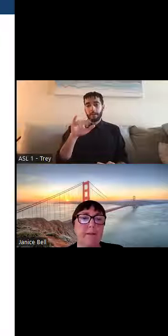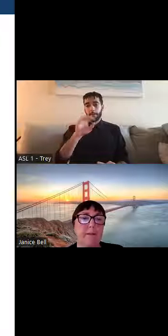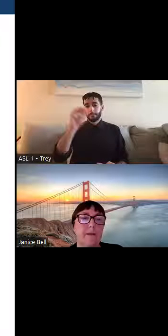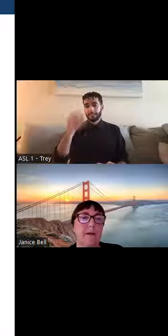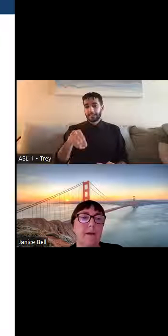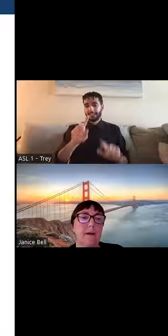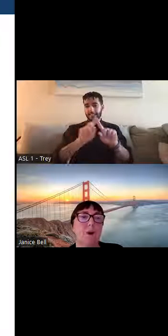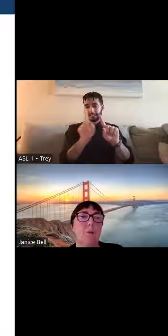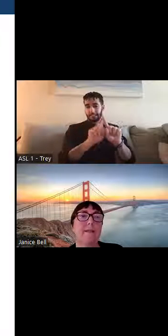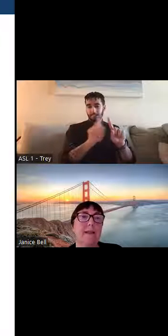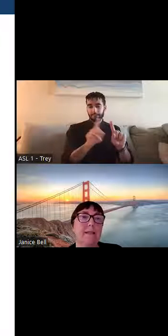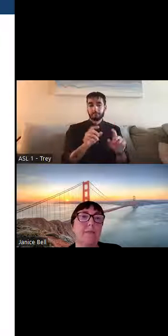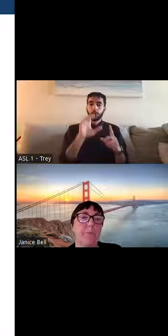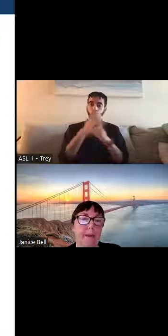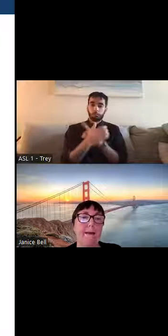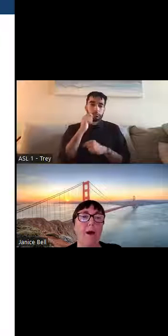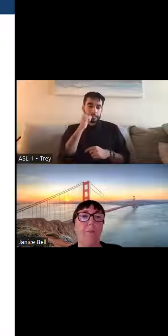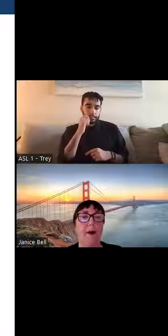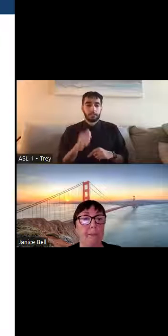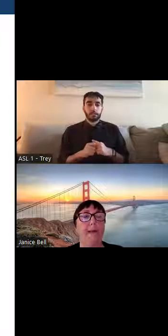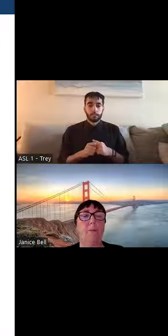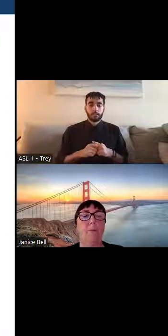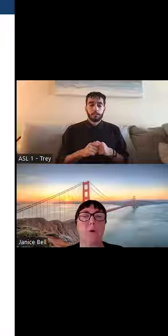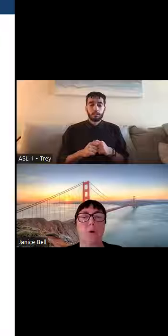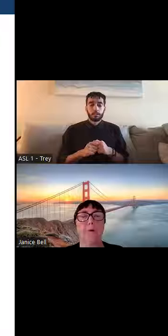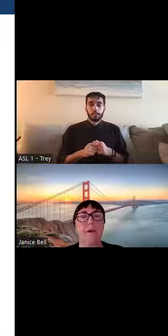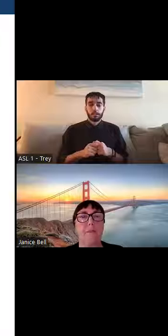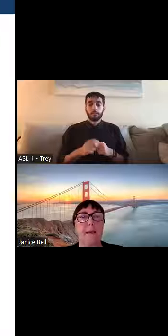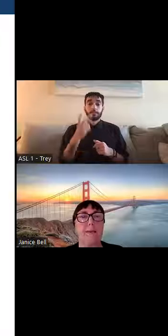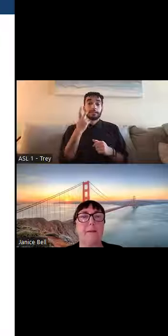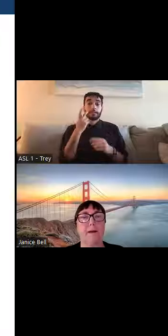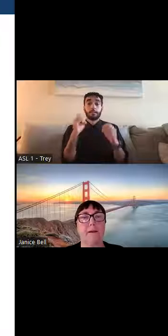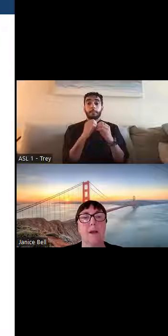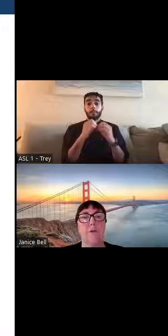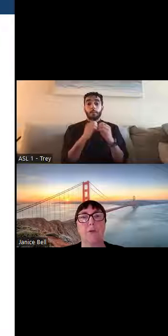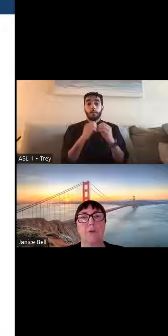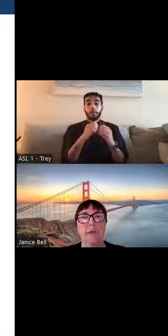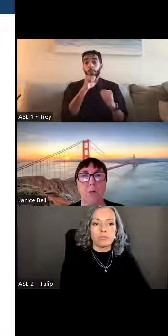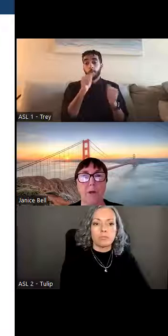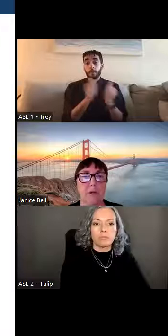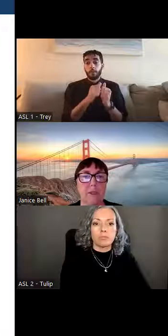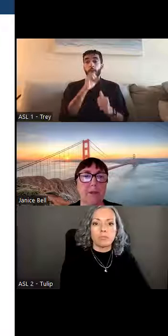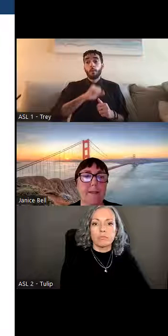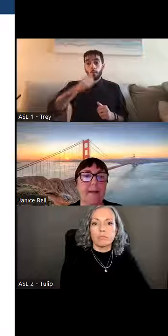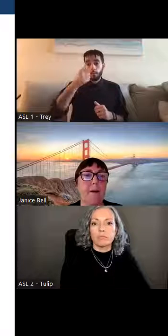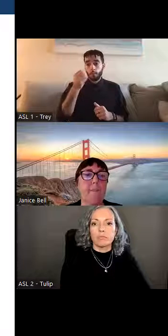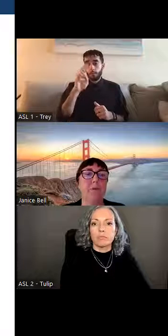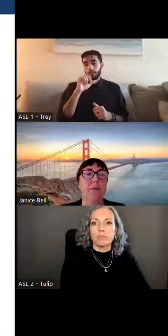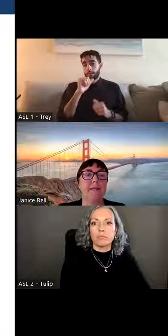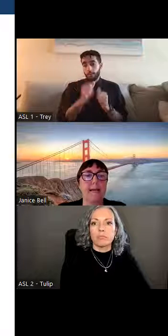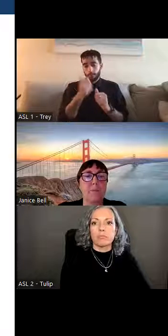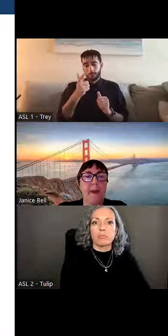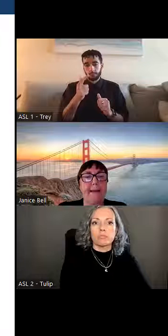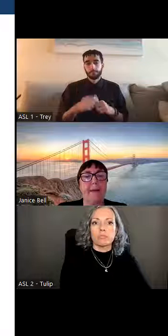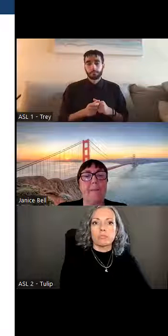by race and ethnicity. We see less paid help, unpaid help with older adults, maybe because their social networks are decreasing.